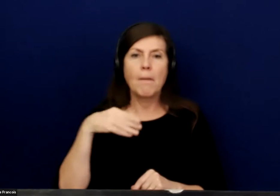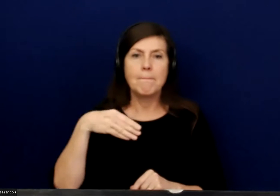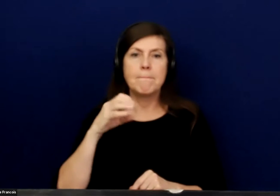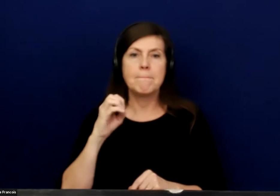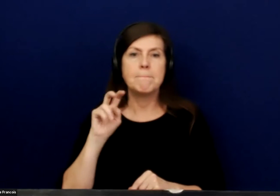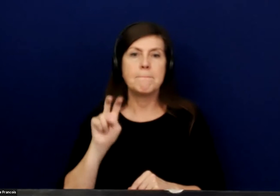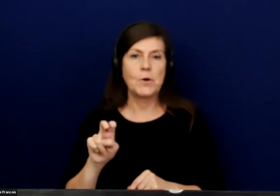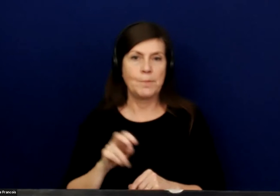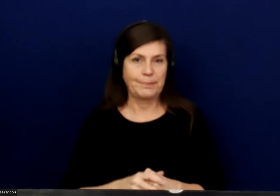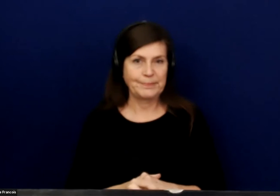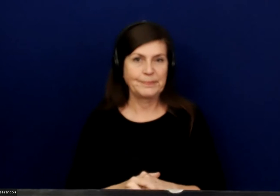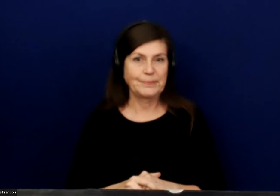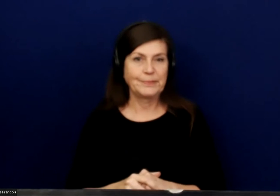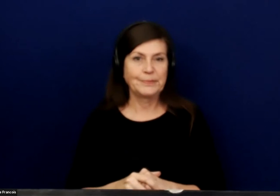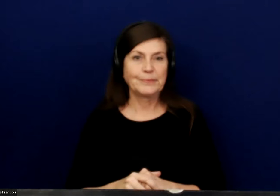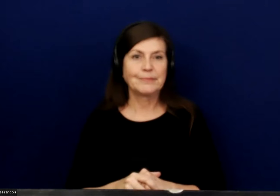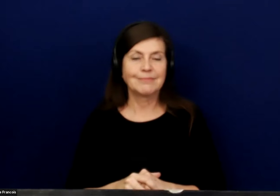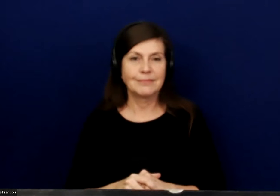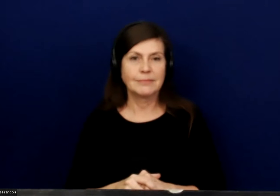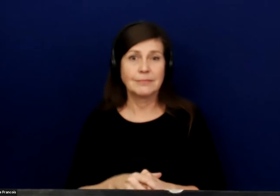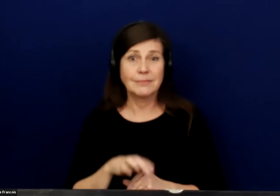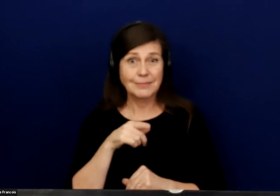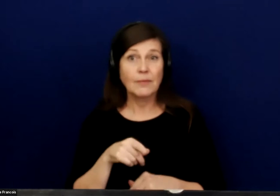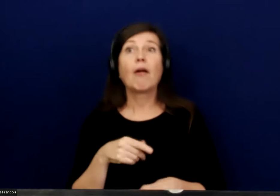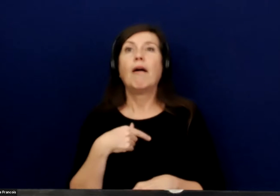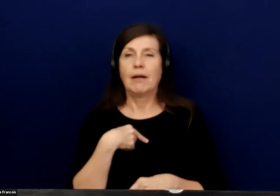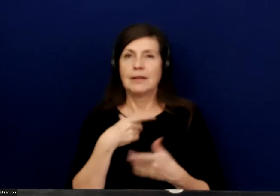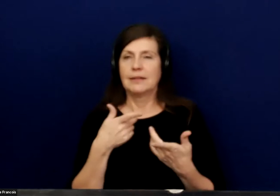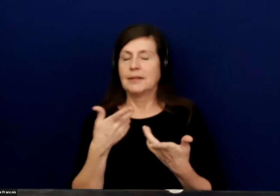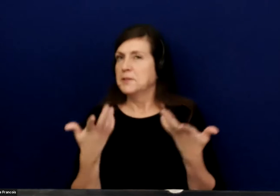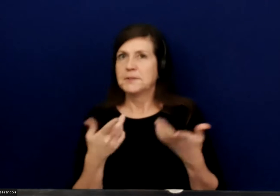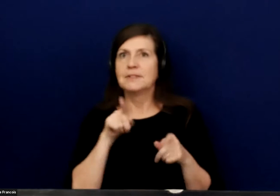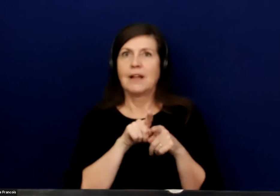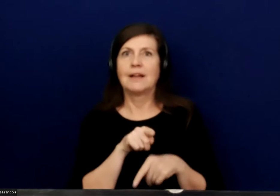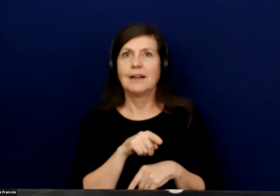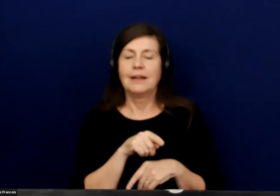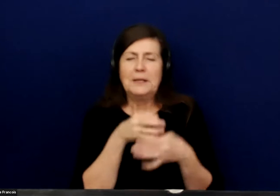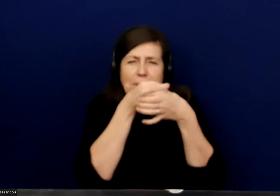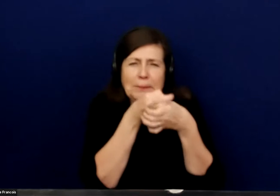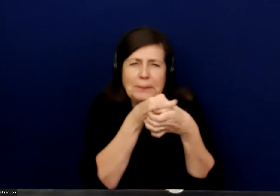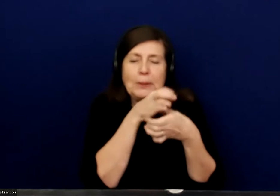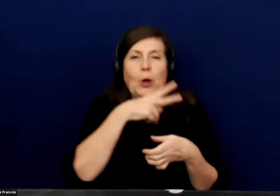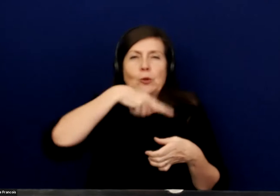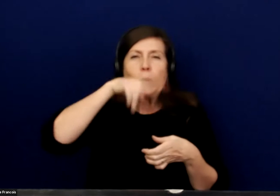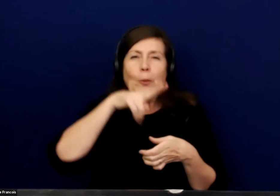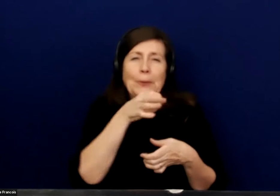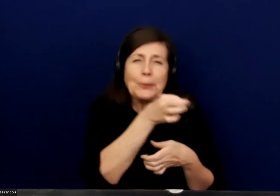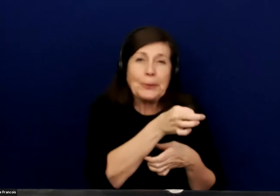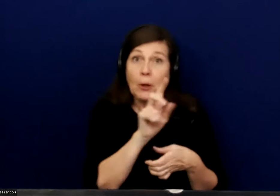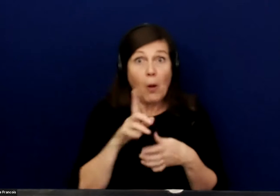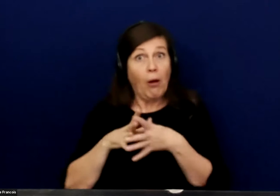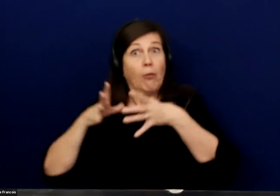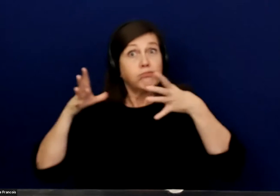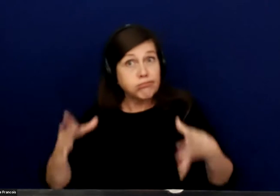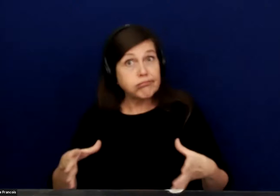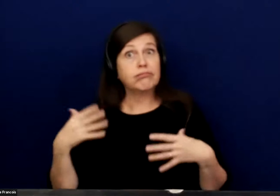is a super big. Yeah. I thought it was one of these tiny Norwegians where you have like 100 people in the whole municipality. Okay, that's impressive.